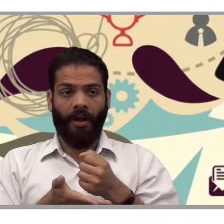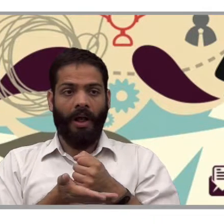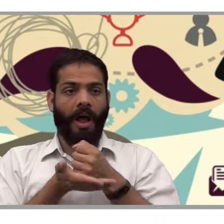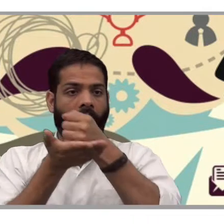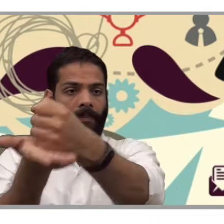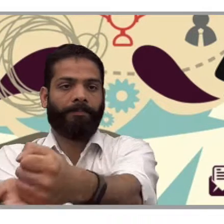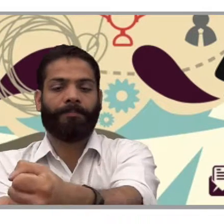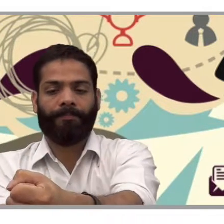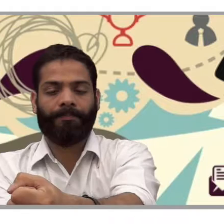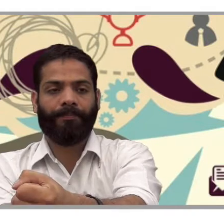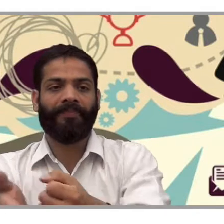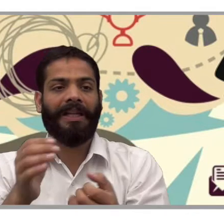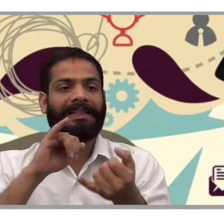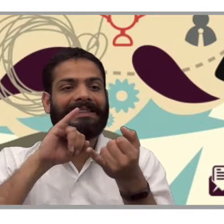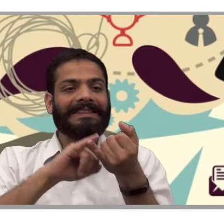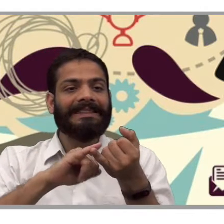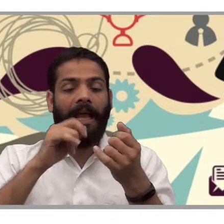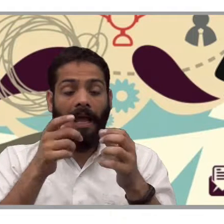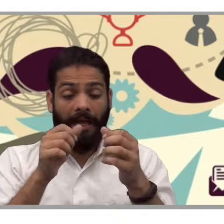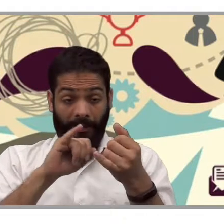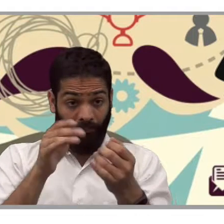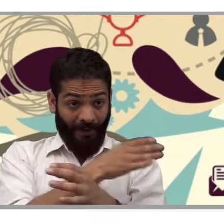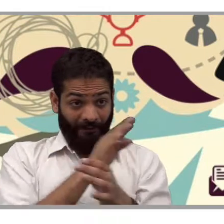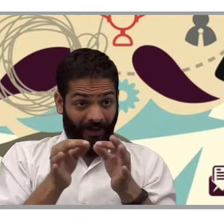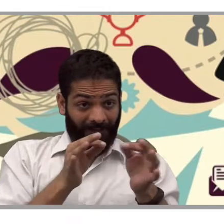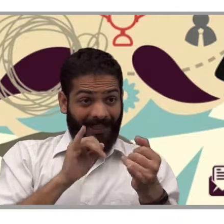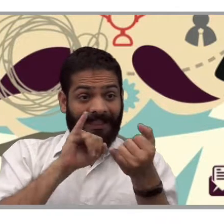Two-handed asymmetric handshake would be help.